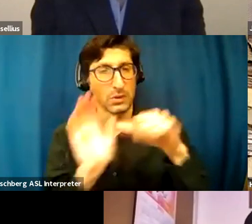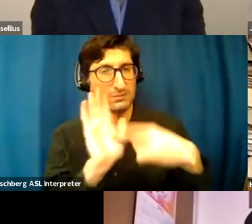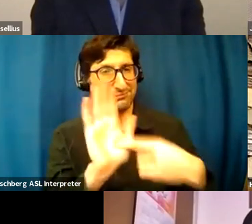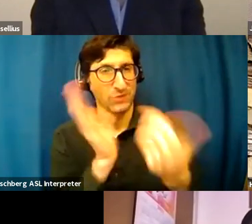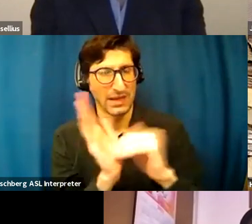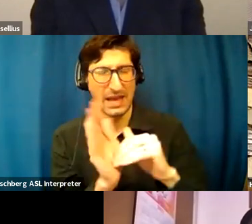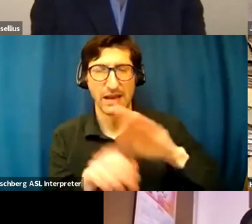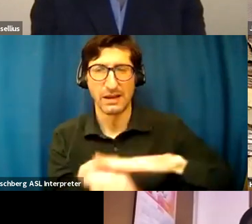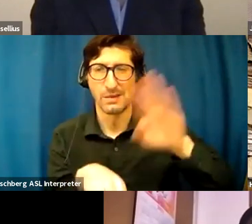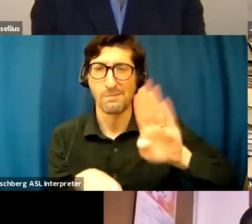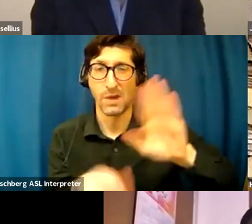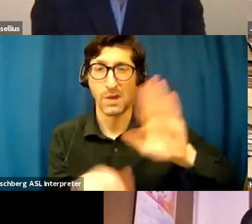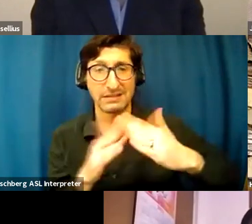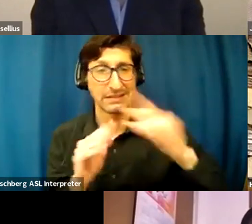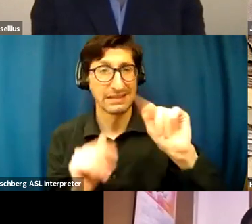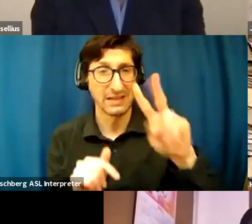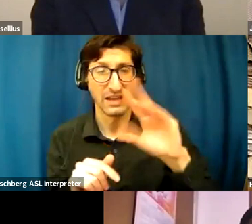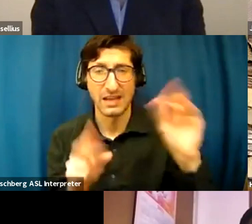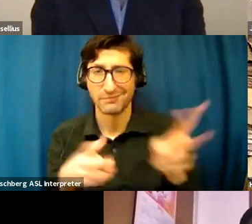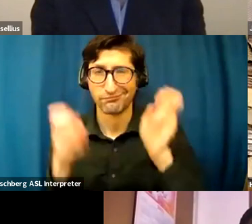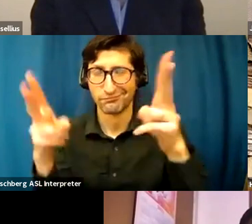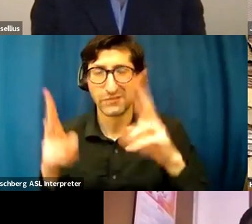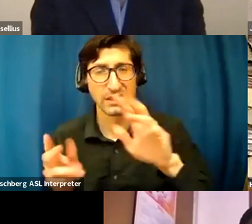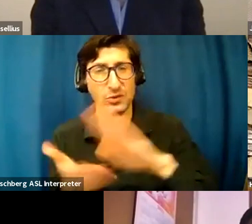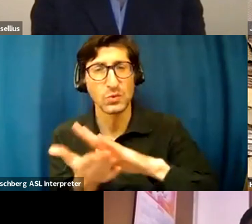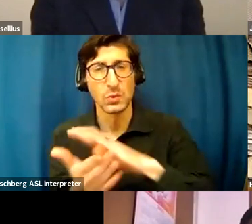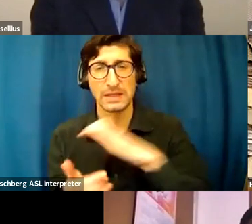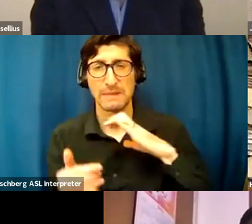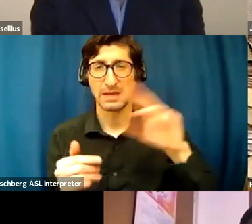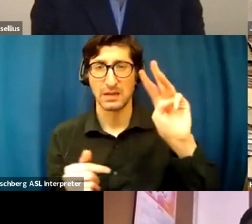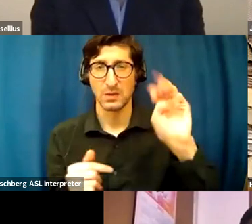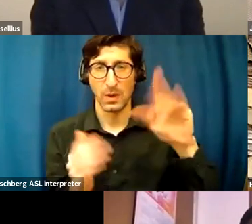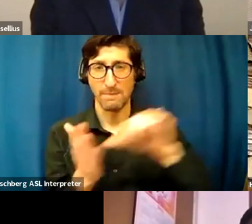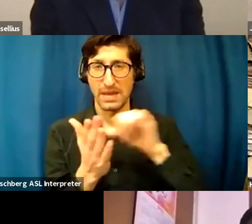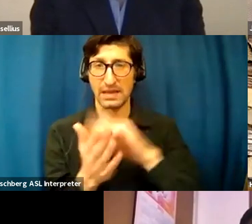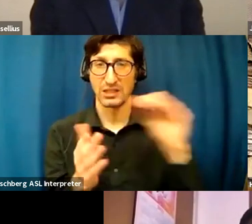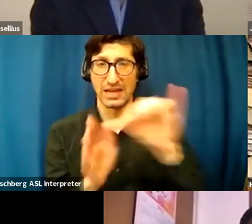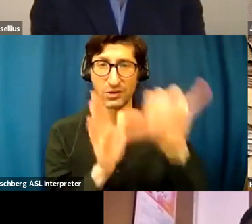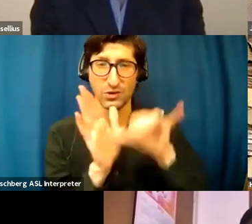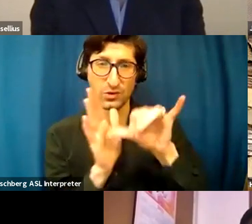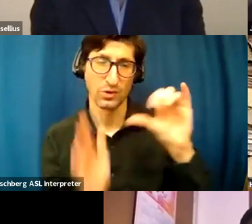Boston City TV and posted on the school committee's webpage and also on YouTube.